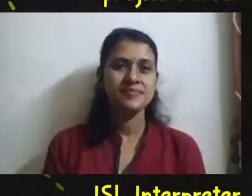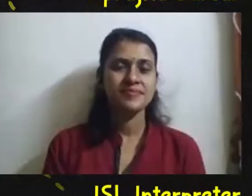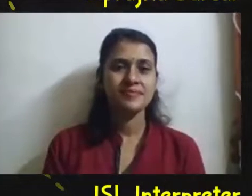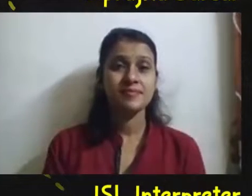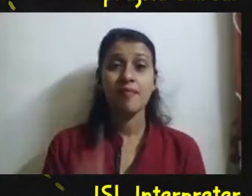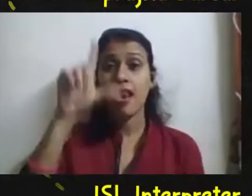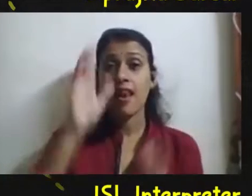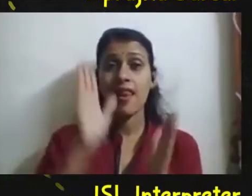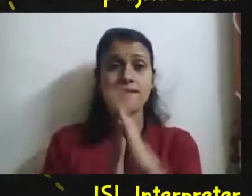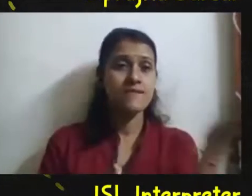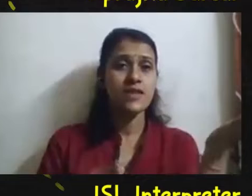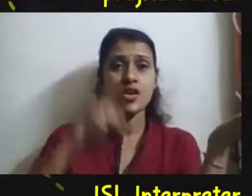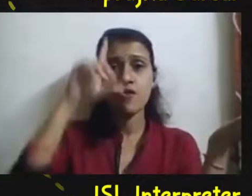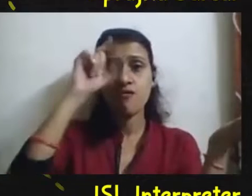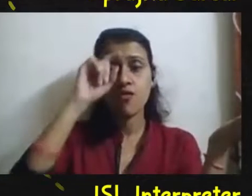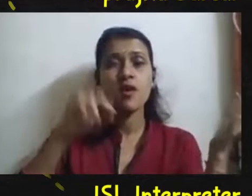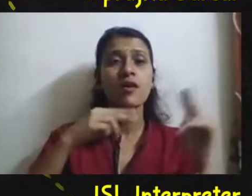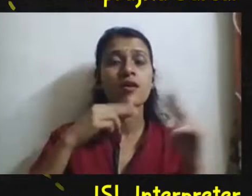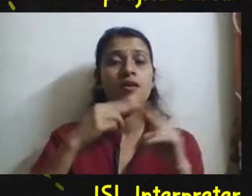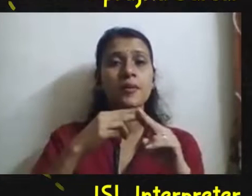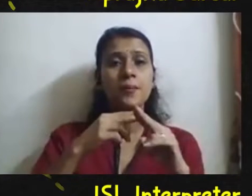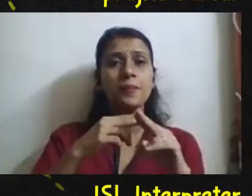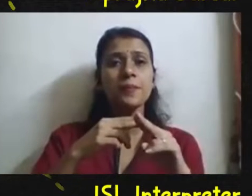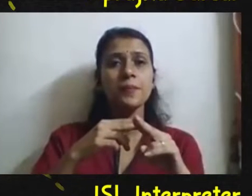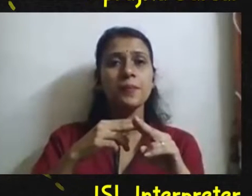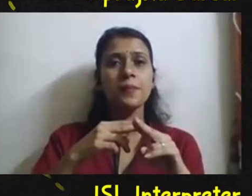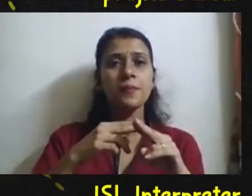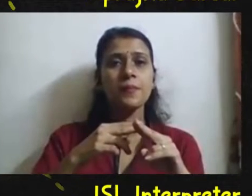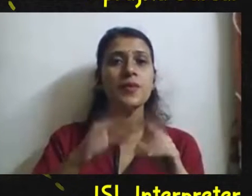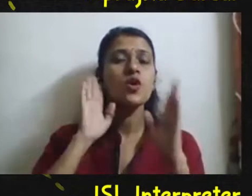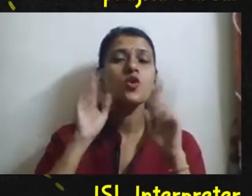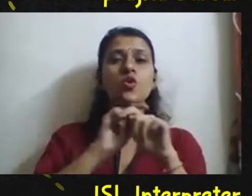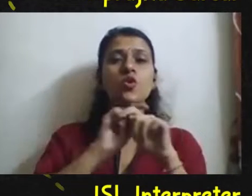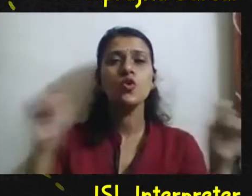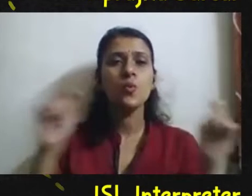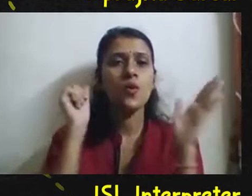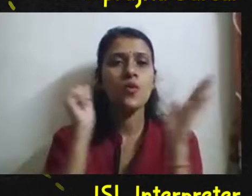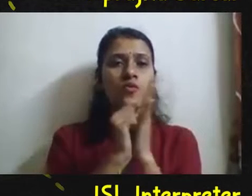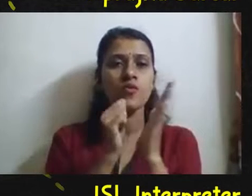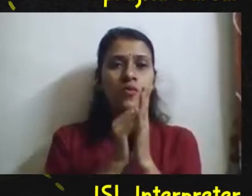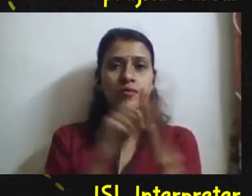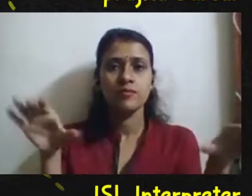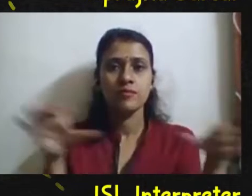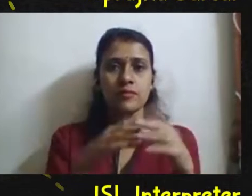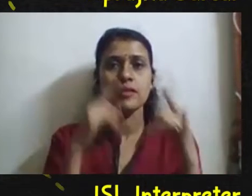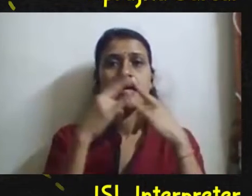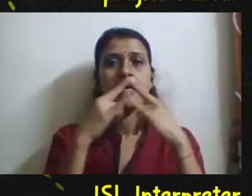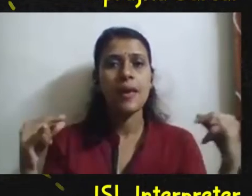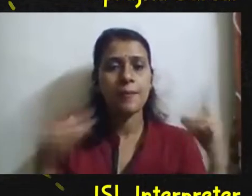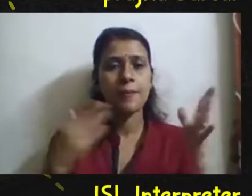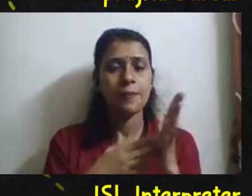photograph accompanying a newspaper report of a massive tubectomy camp that happened in Andhra Pradesh in